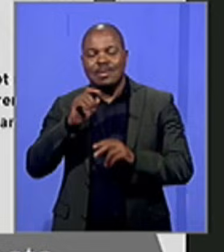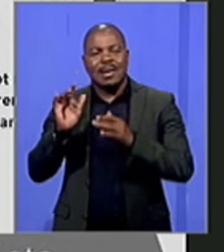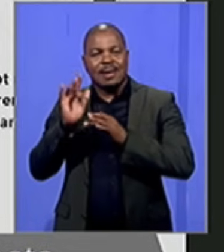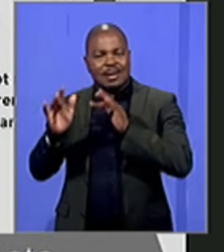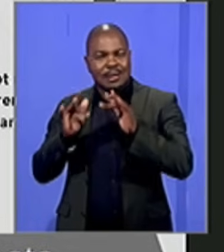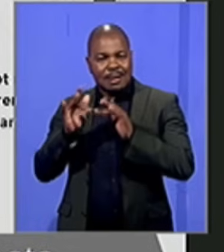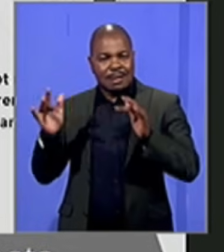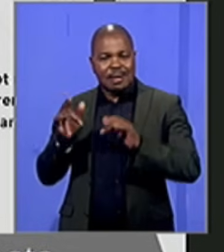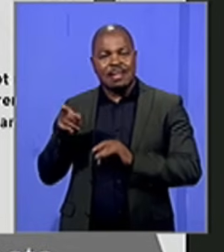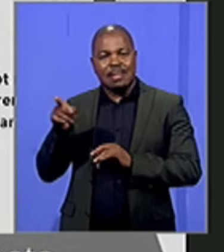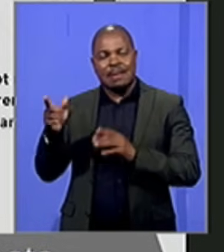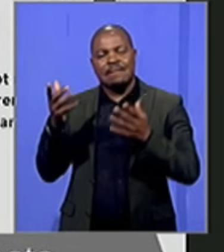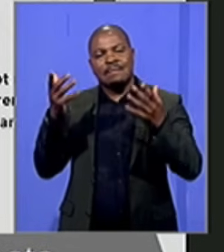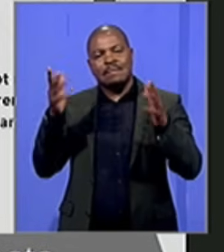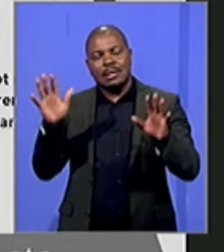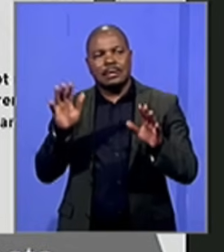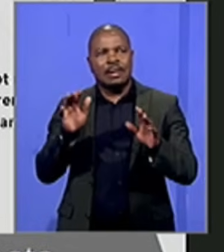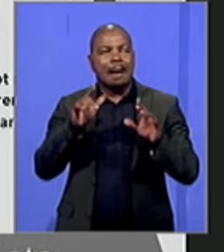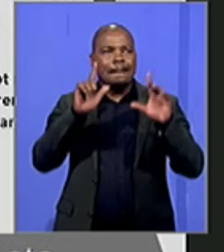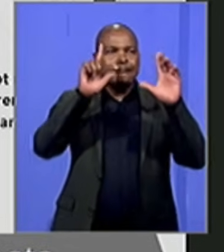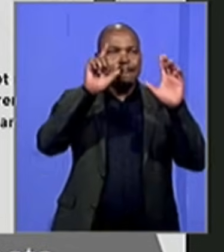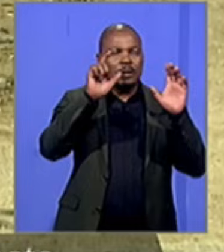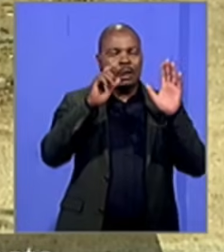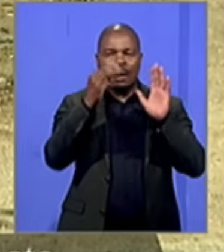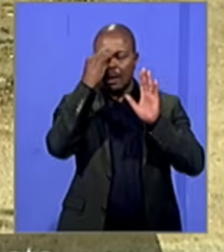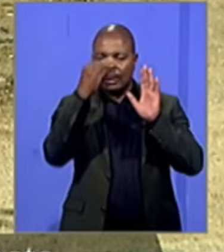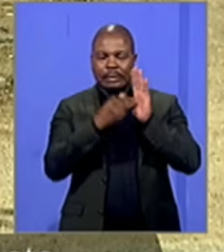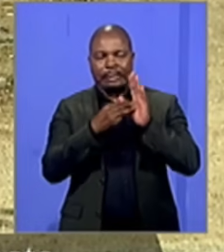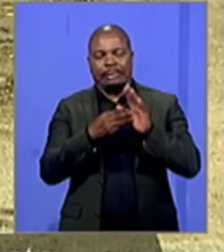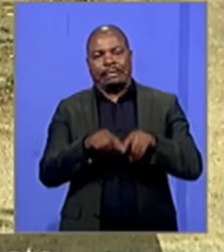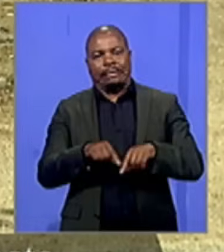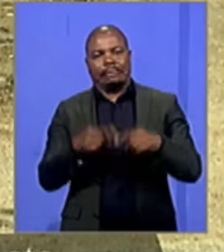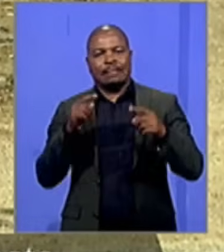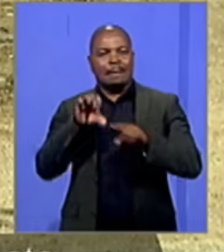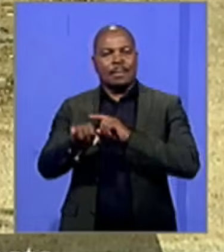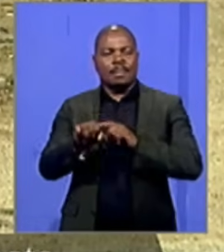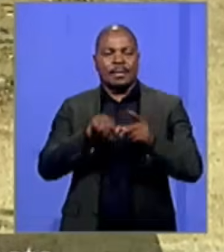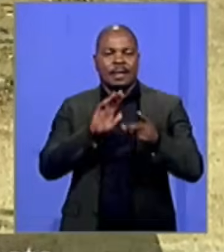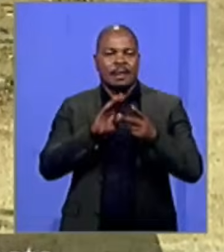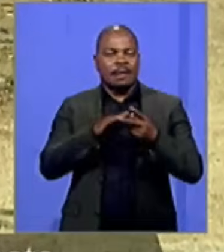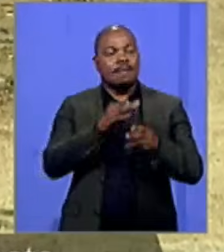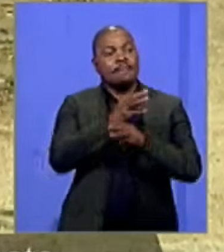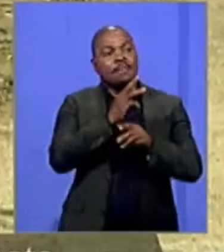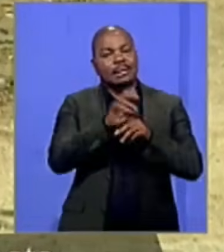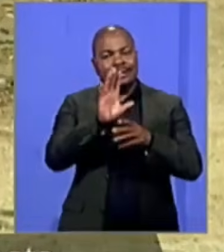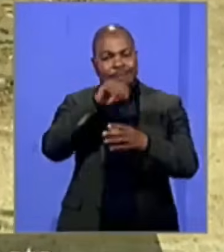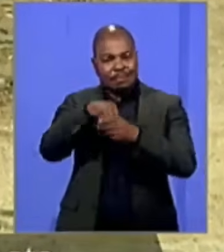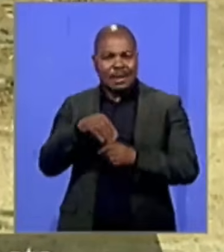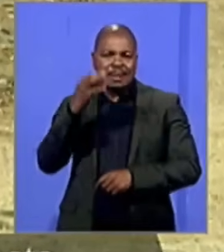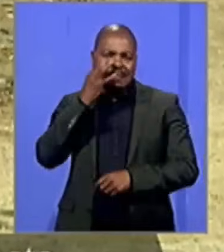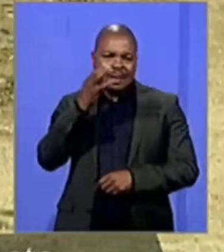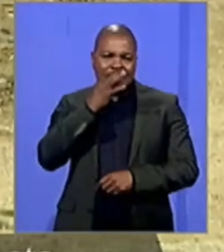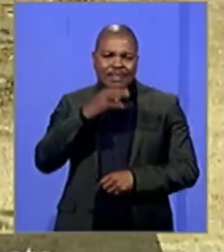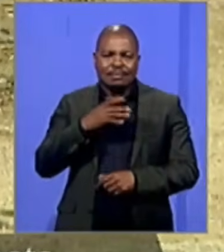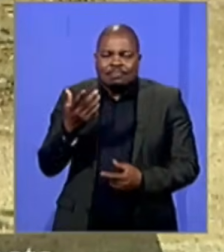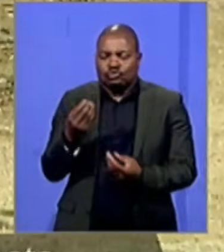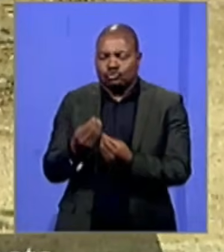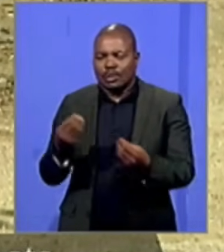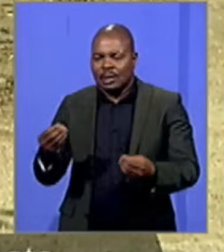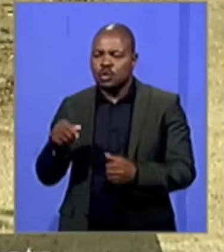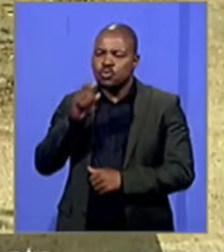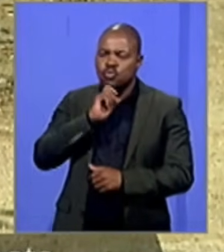ba kgonne go bona ditshwantsho tse di sa ba siamelang mo inthaneteng. Batsadi ba ba nnileng karolo ya patlisiso eno le bone ba re ga ba tlhokomele ditiriso tsa